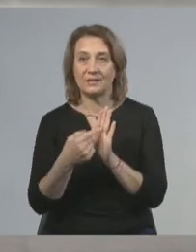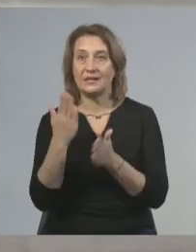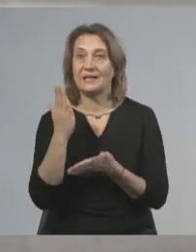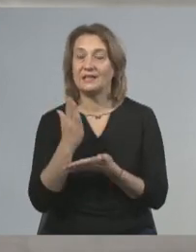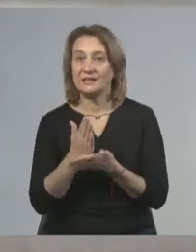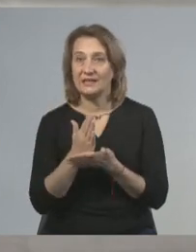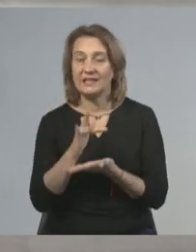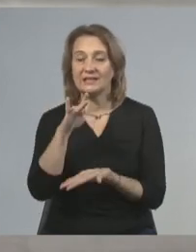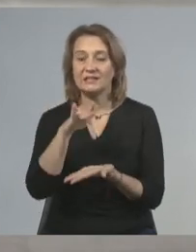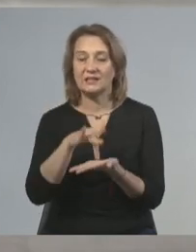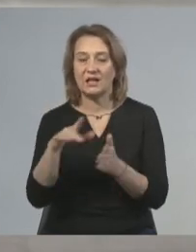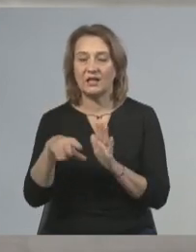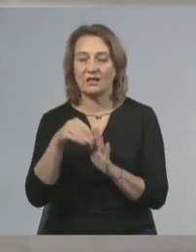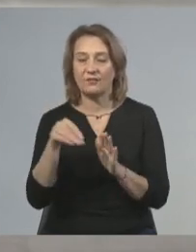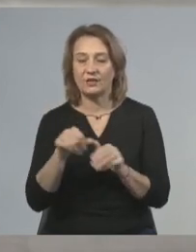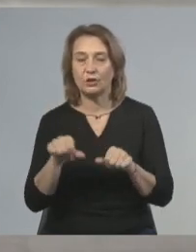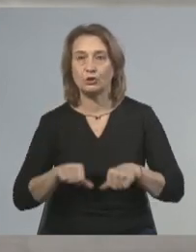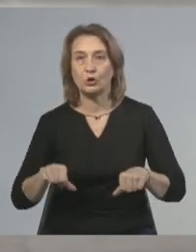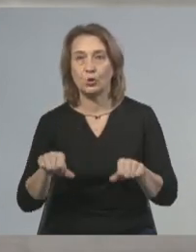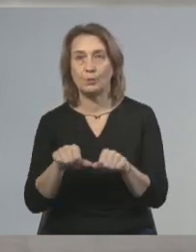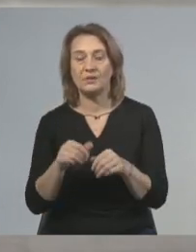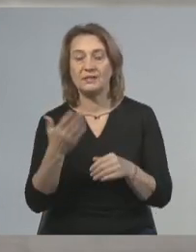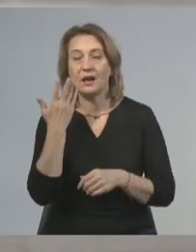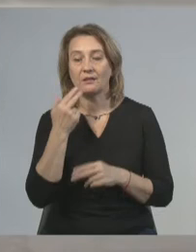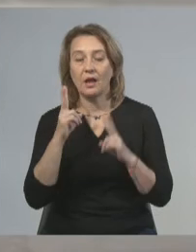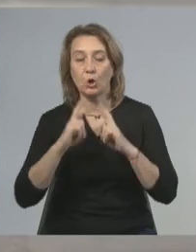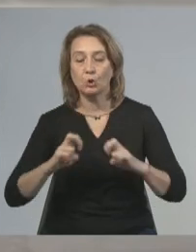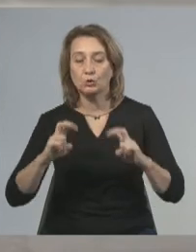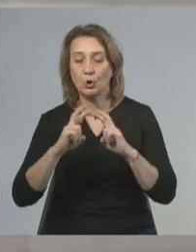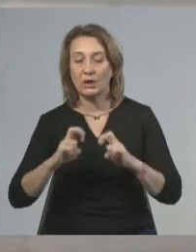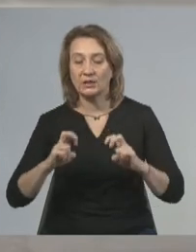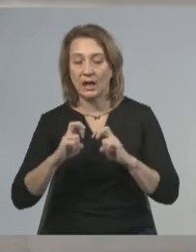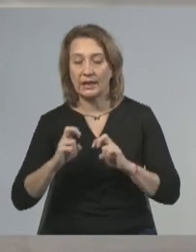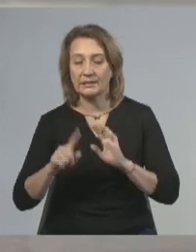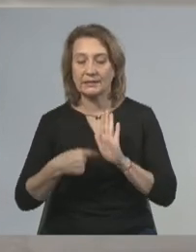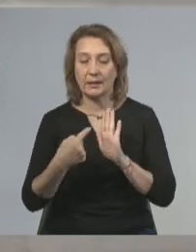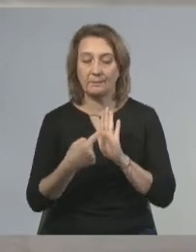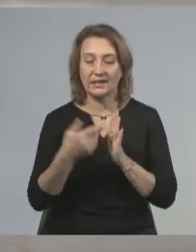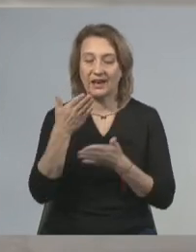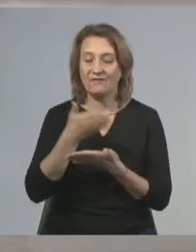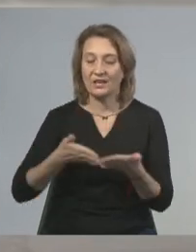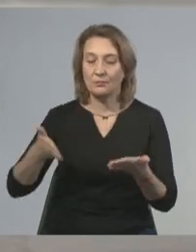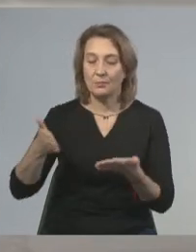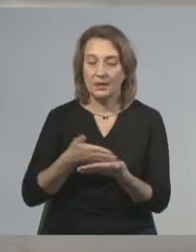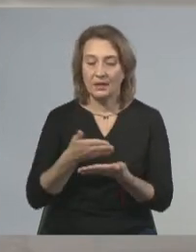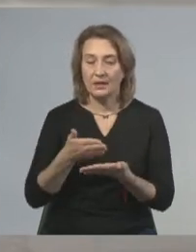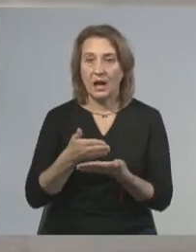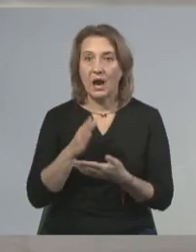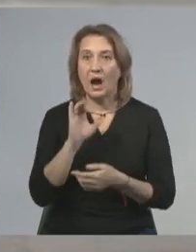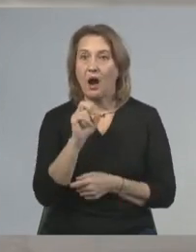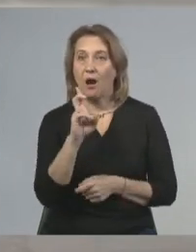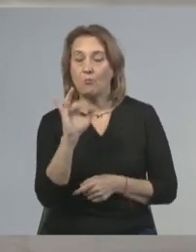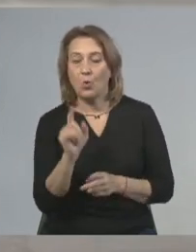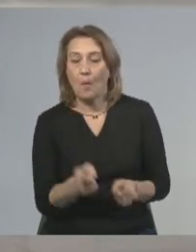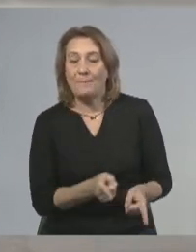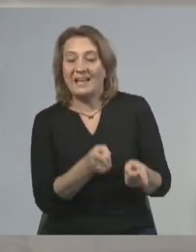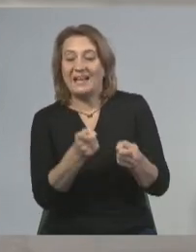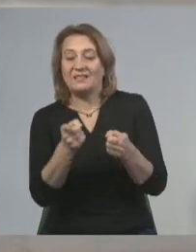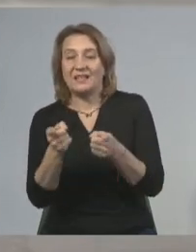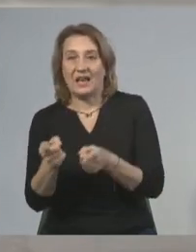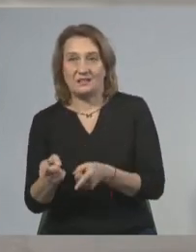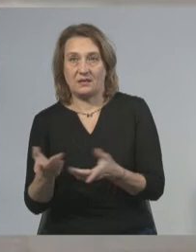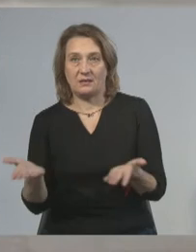engagement so the second question when you discuss questions of